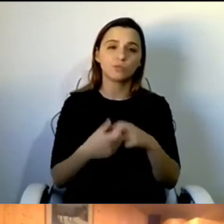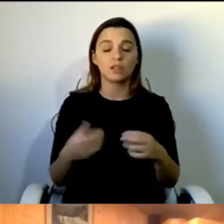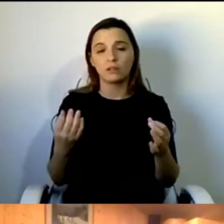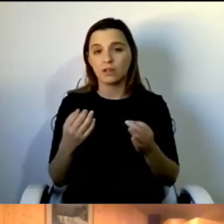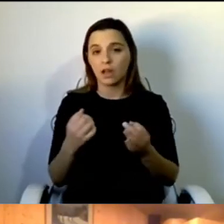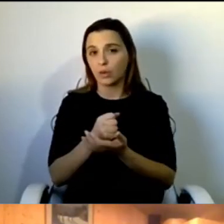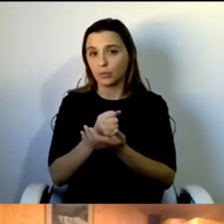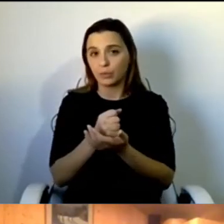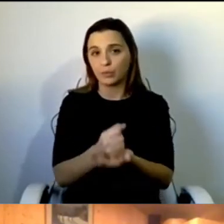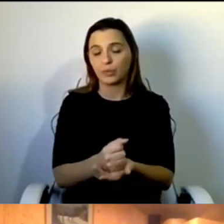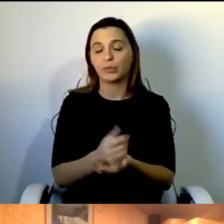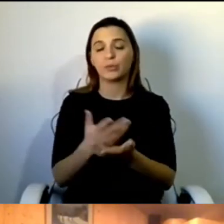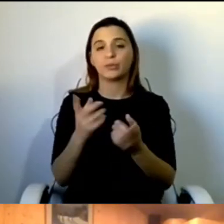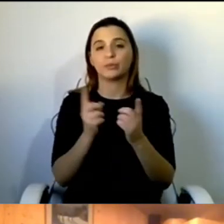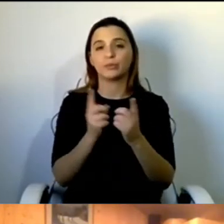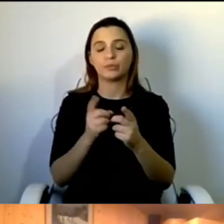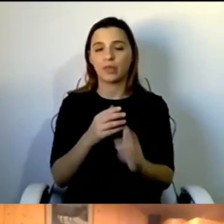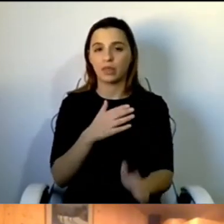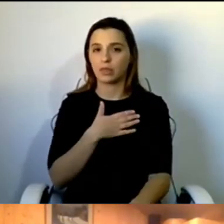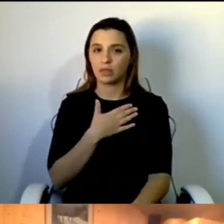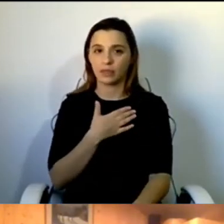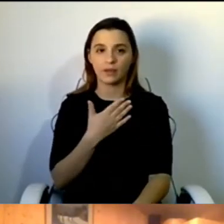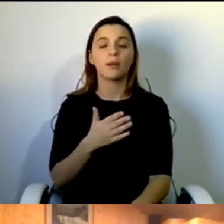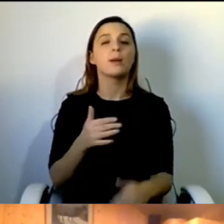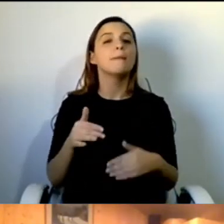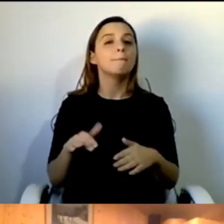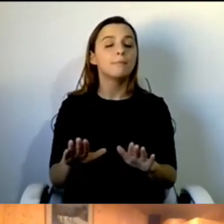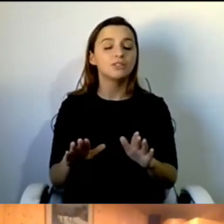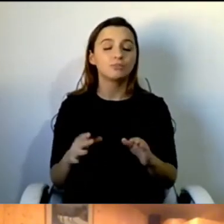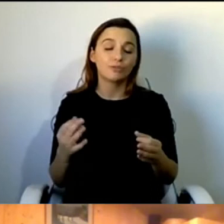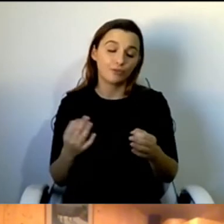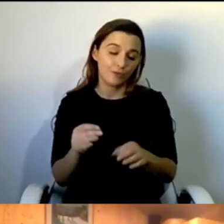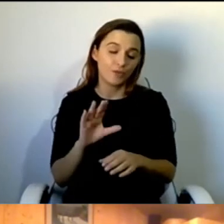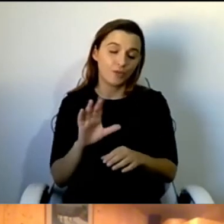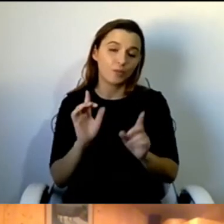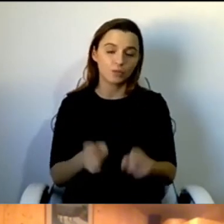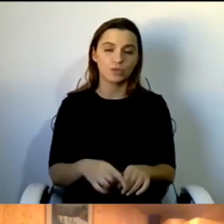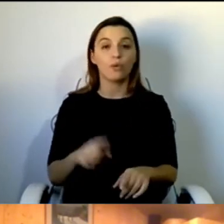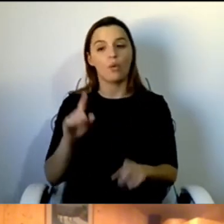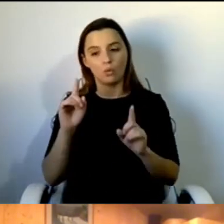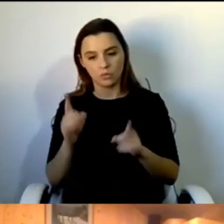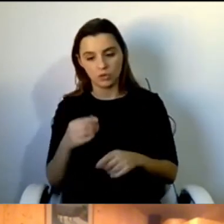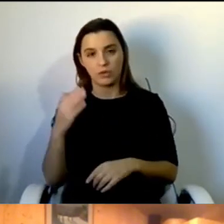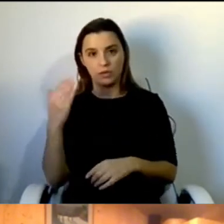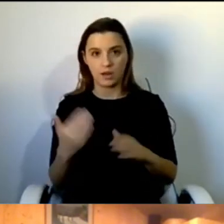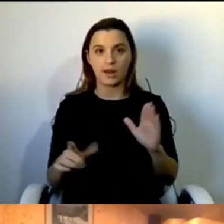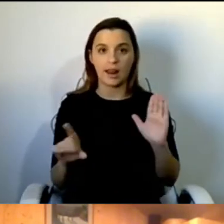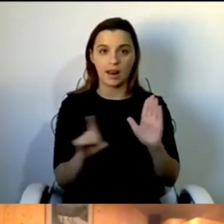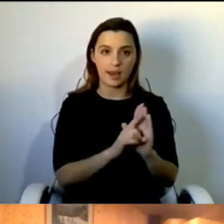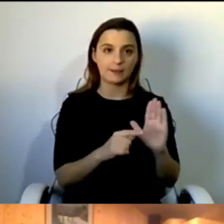but that's how it started. It became a legal right with the law was enacted in